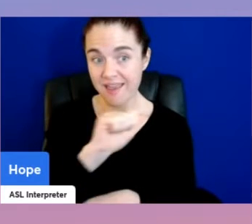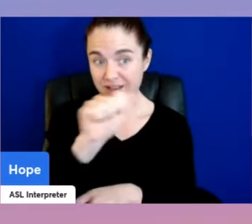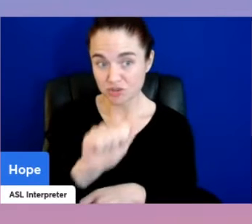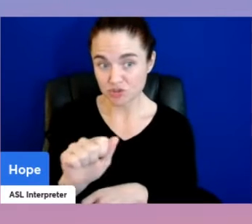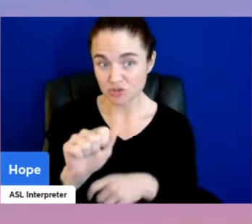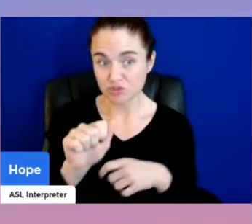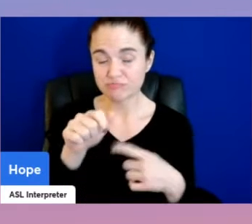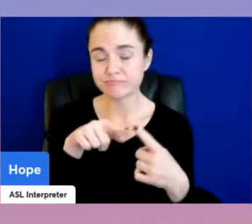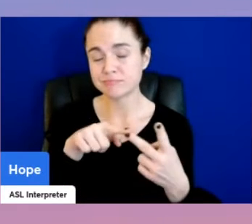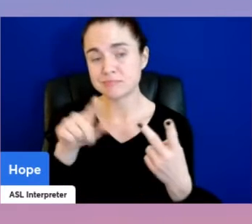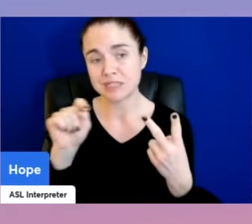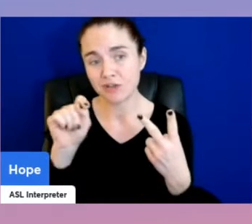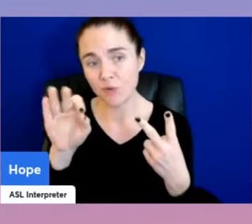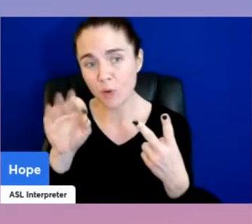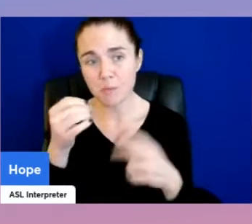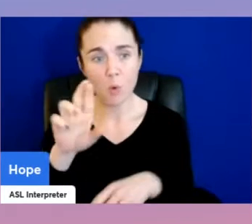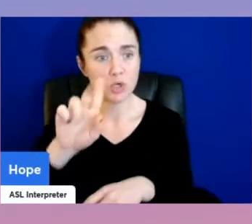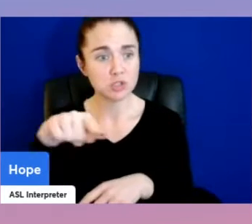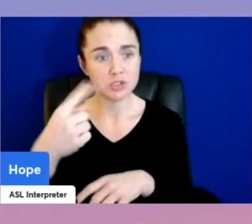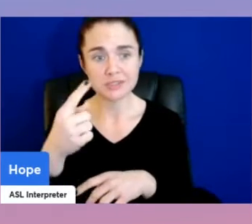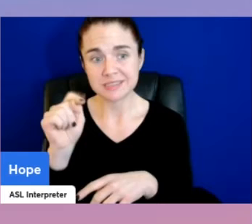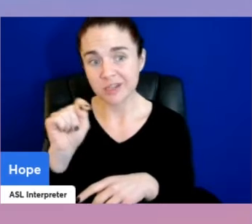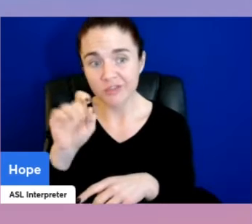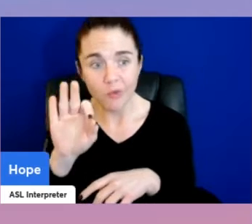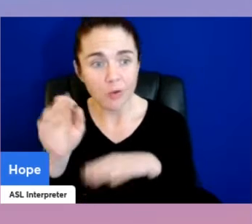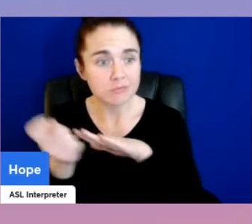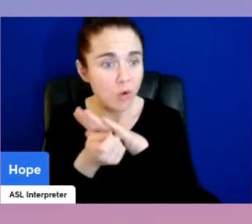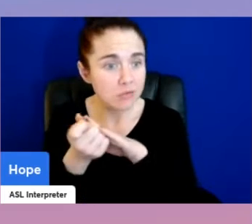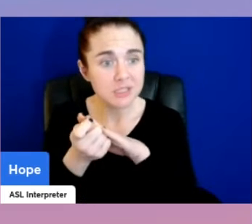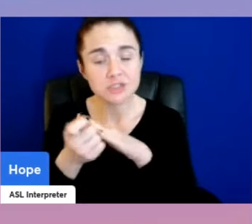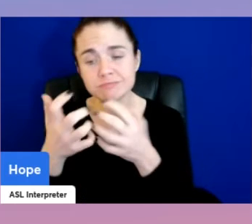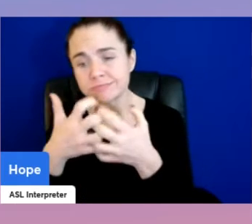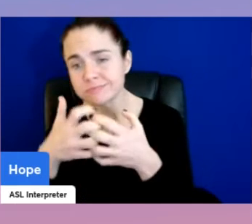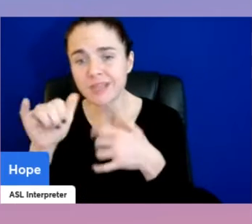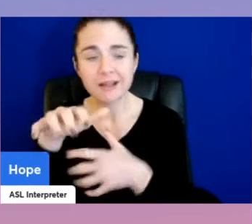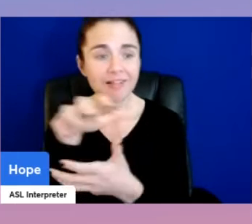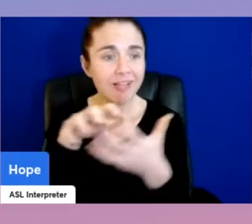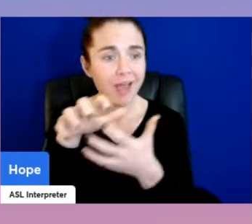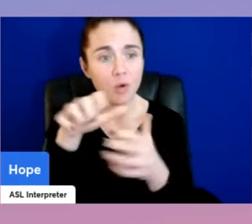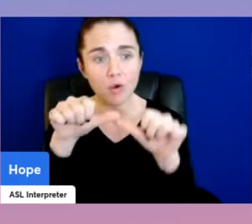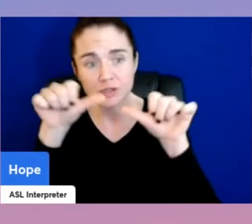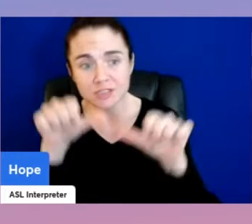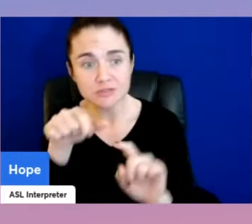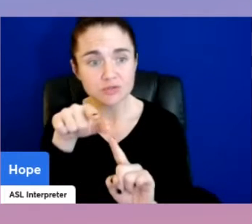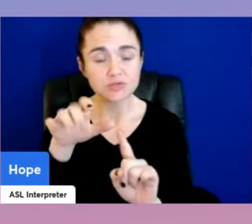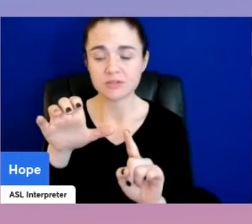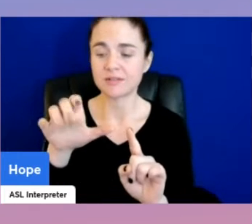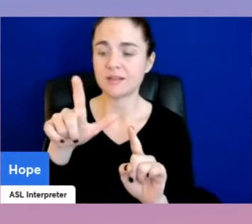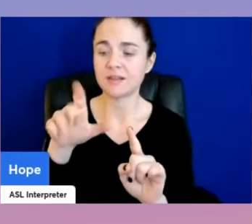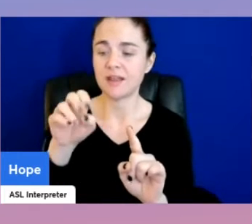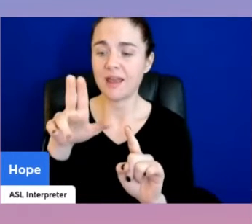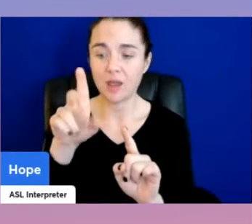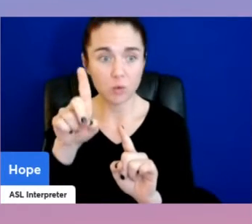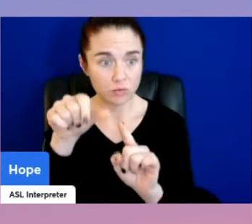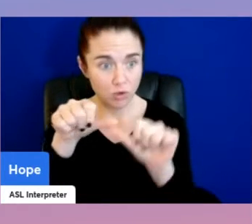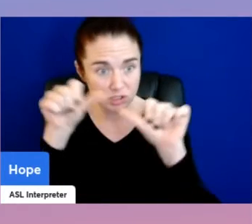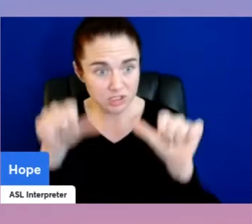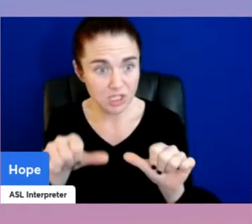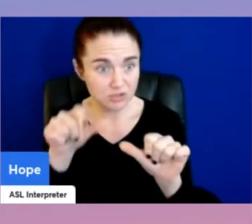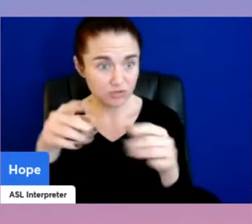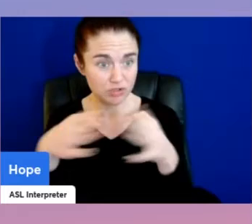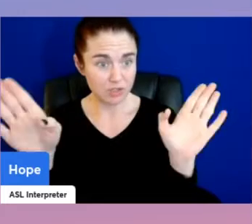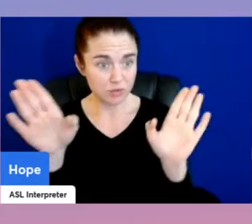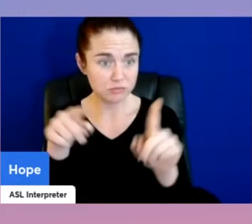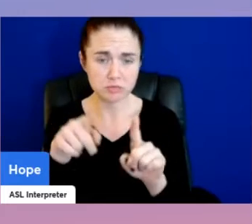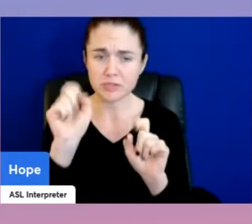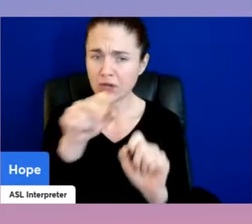Terraform or just Terraform and automation and cloud architecture in general, feel free to check me out. But what